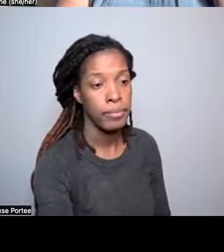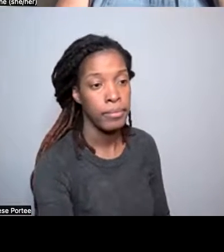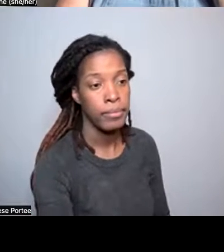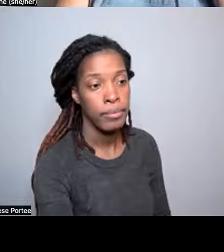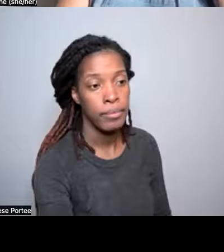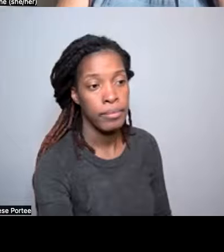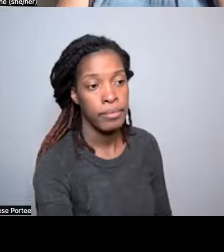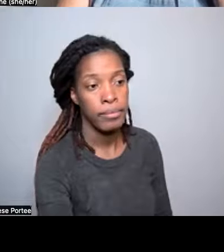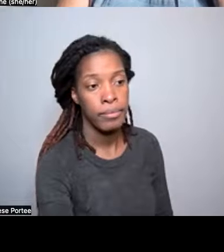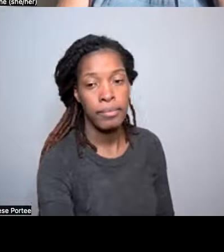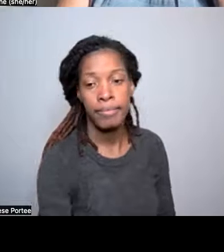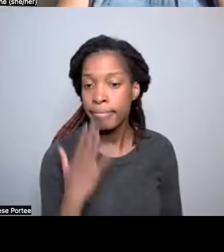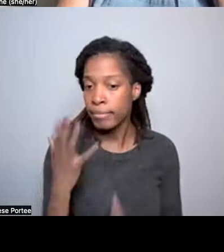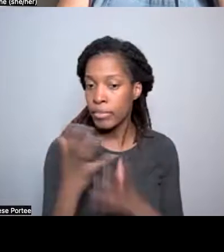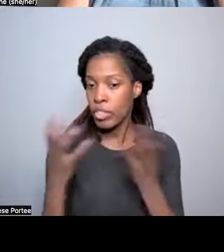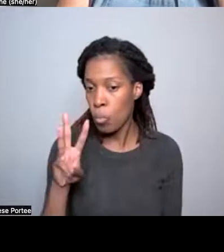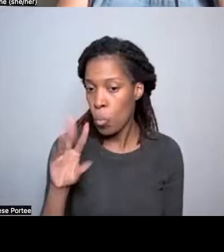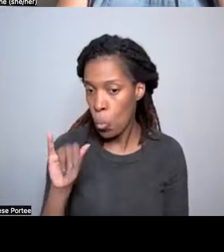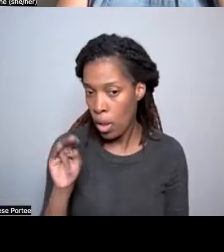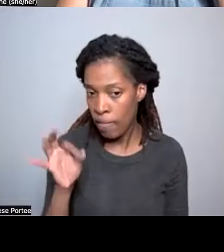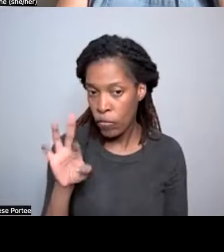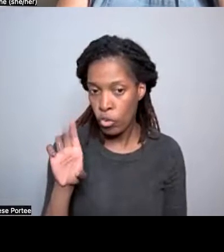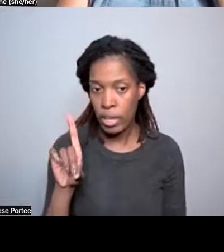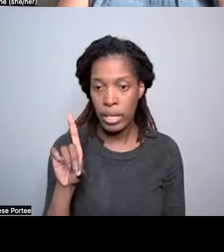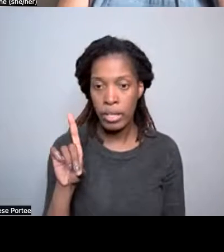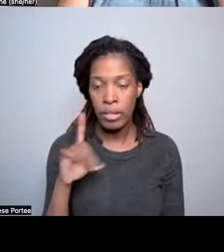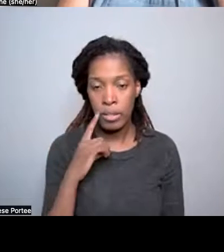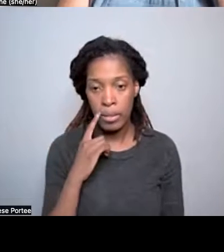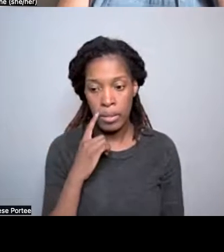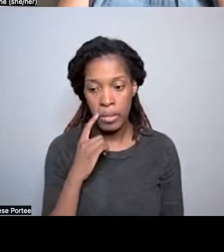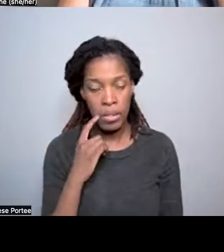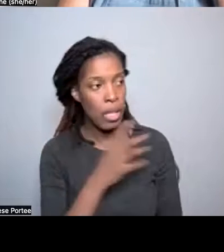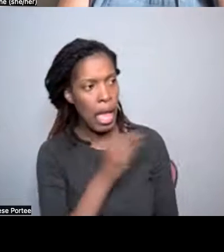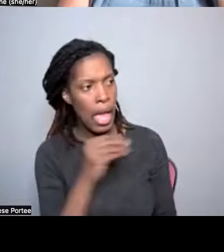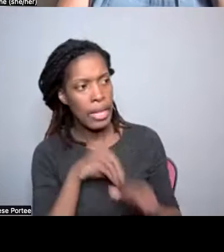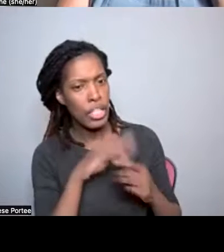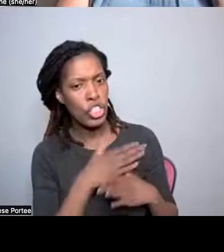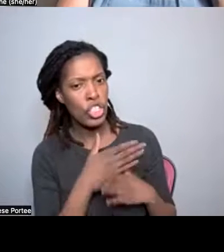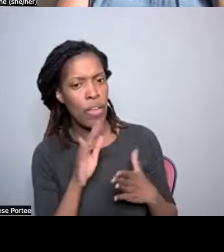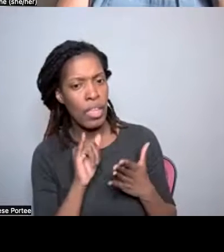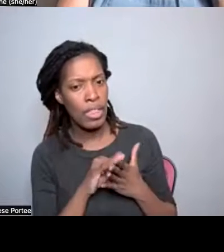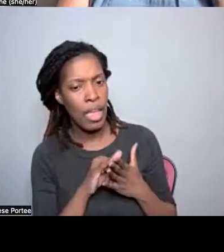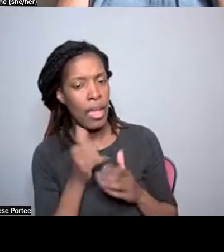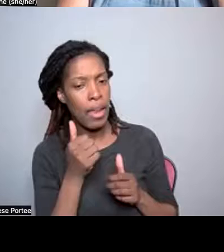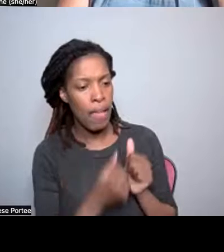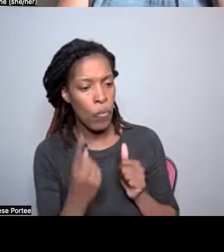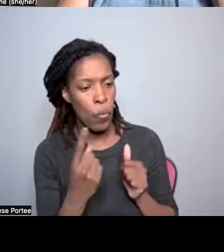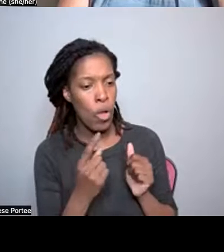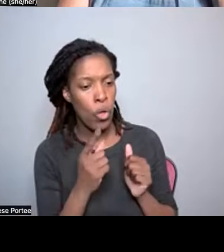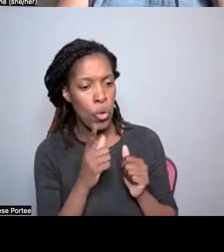Thank you so much, Winfred. And ensuring that everyone who is